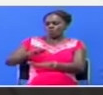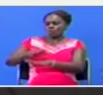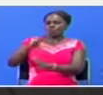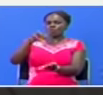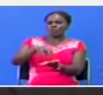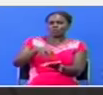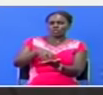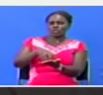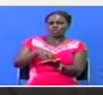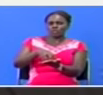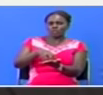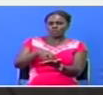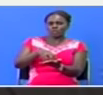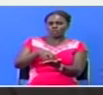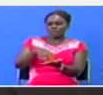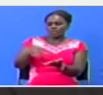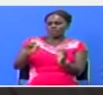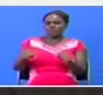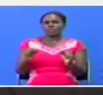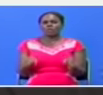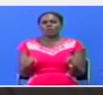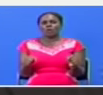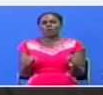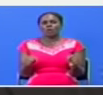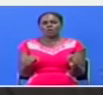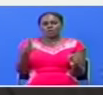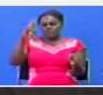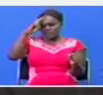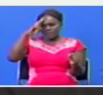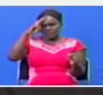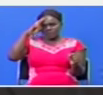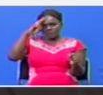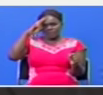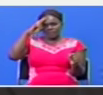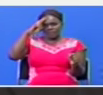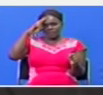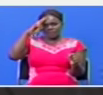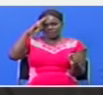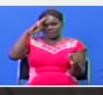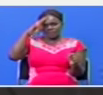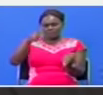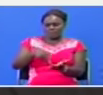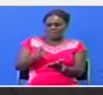or positions where they are able to make reasonable wages or earnings.